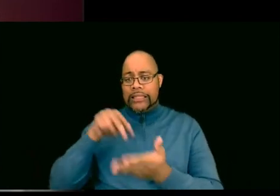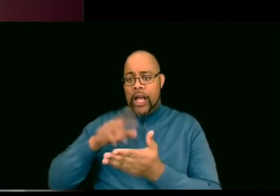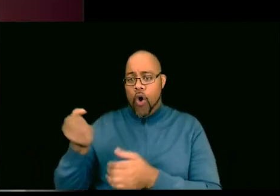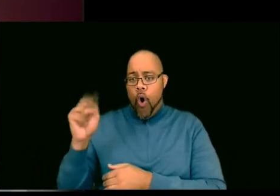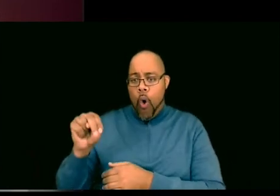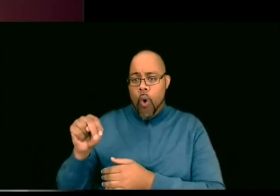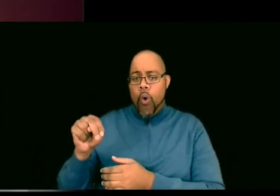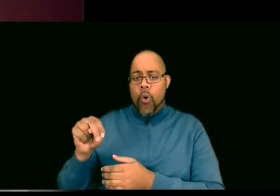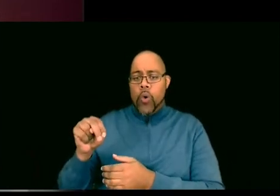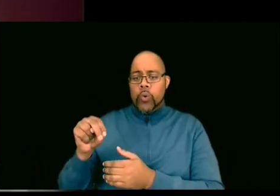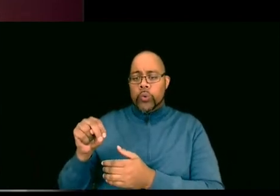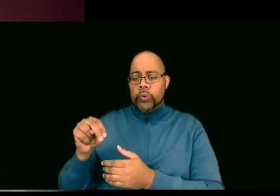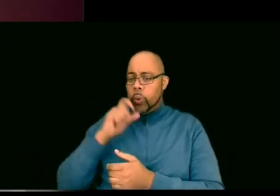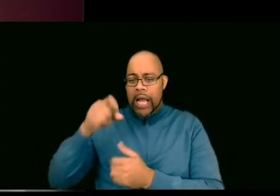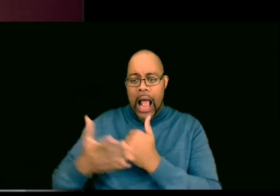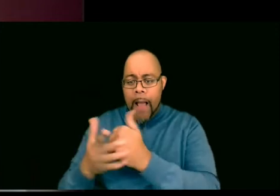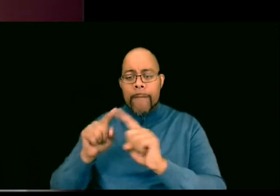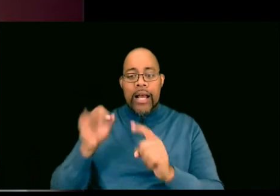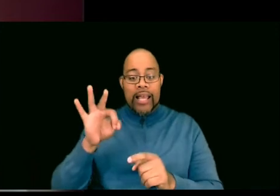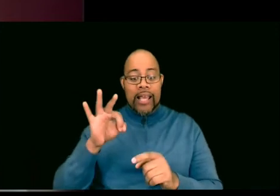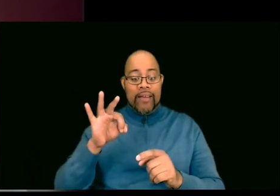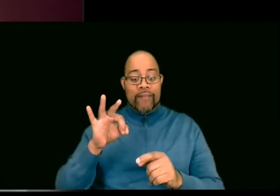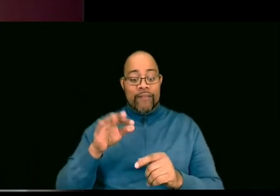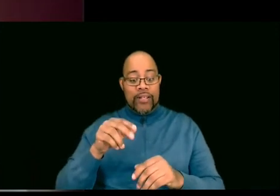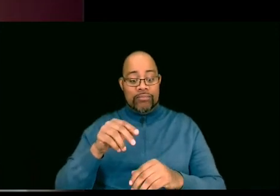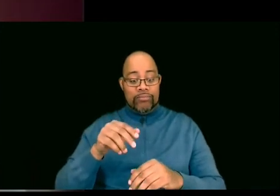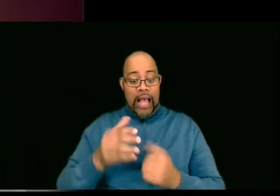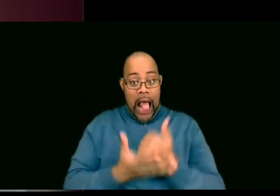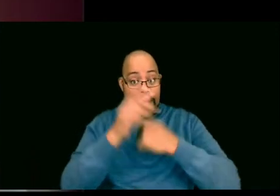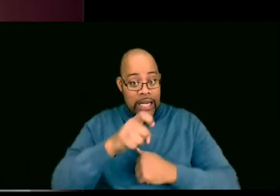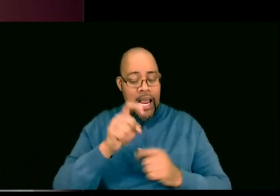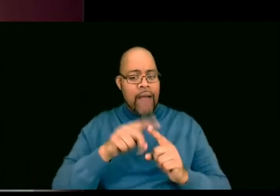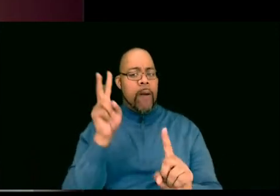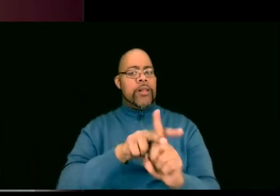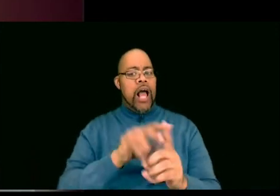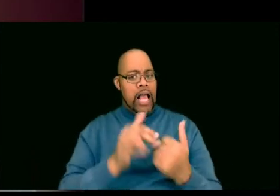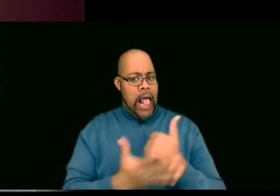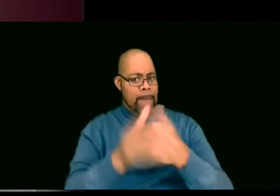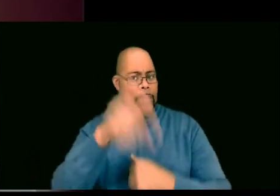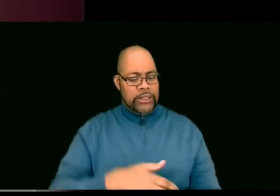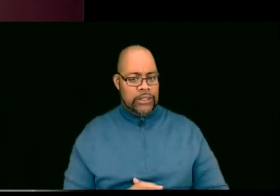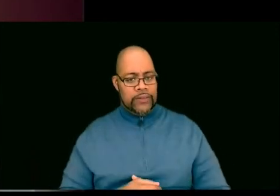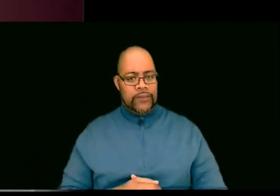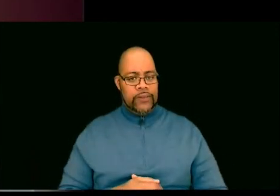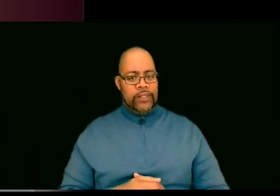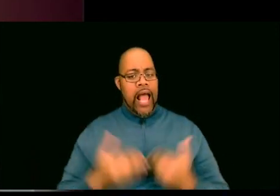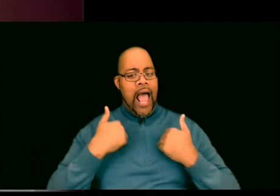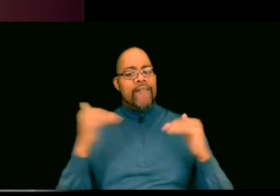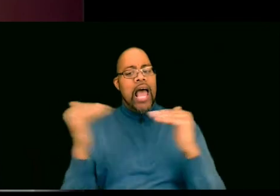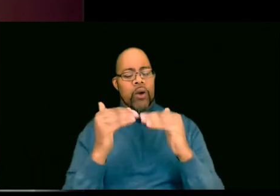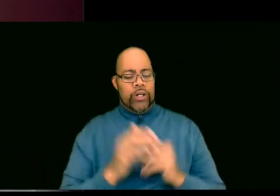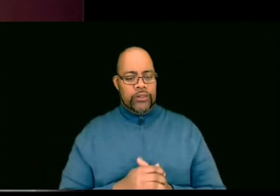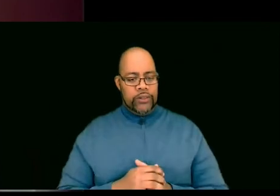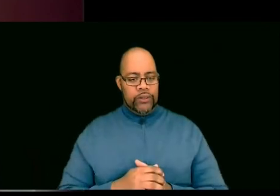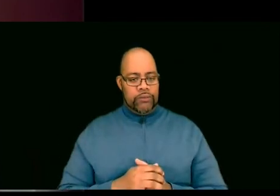one can stand on his or her feet and look over. But if the stool is needed, you got to apply the stool, okay, to